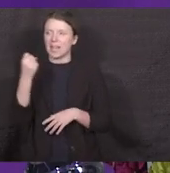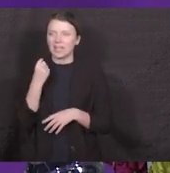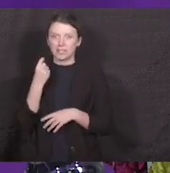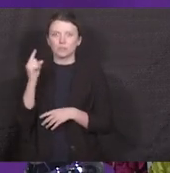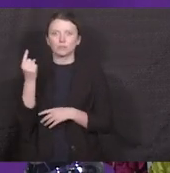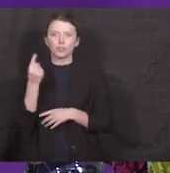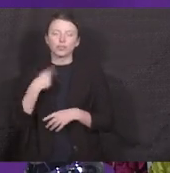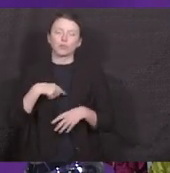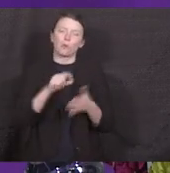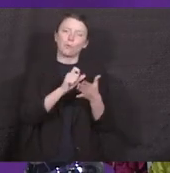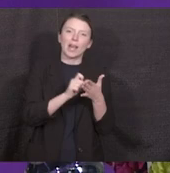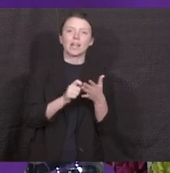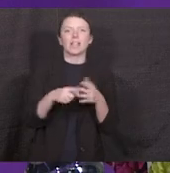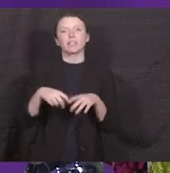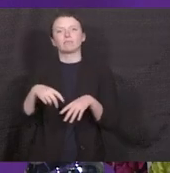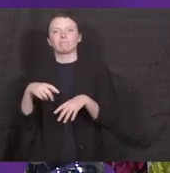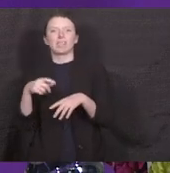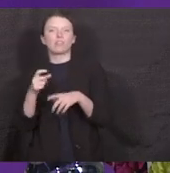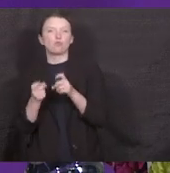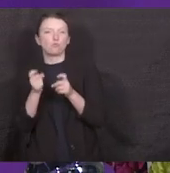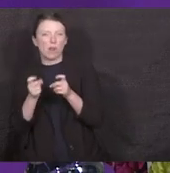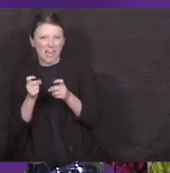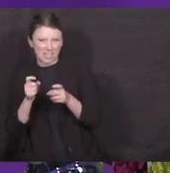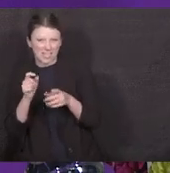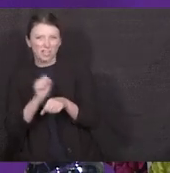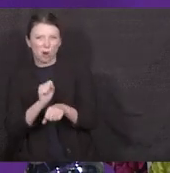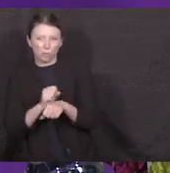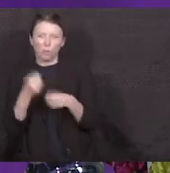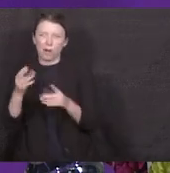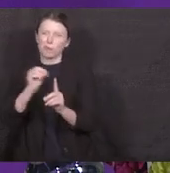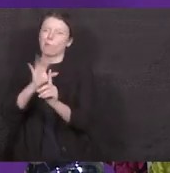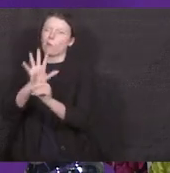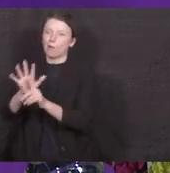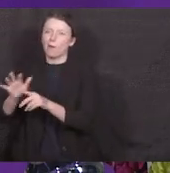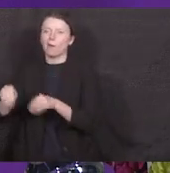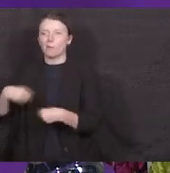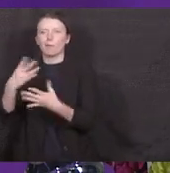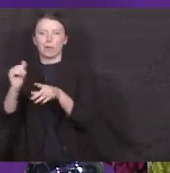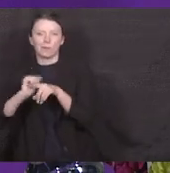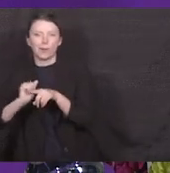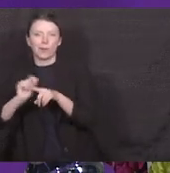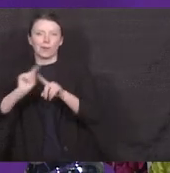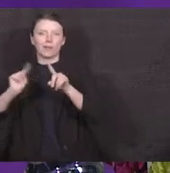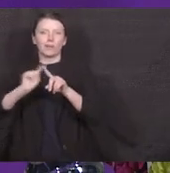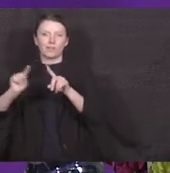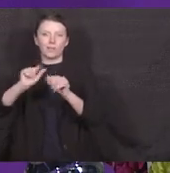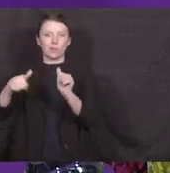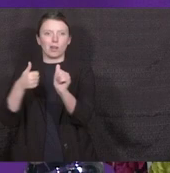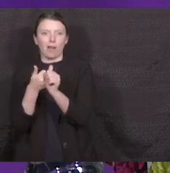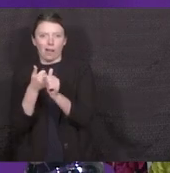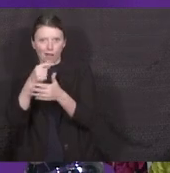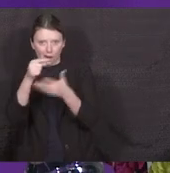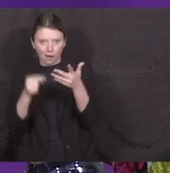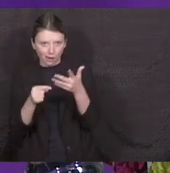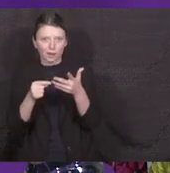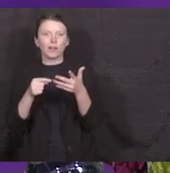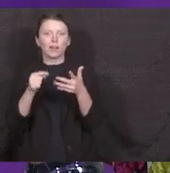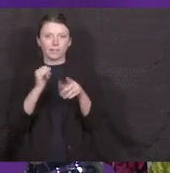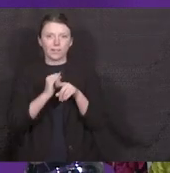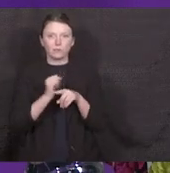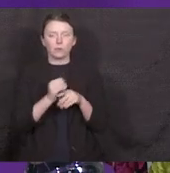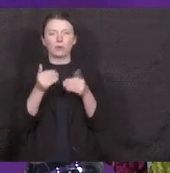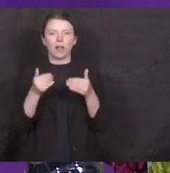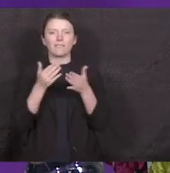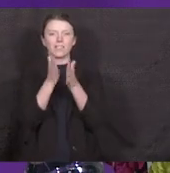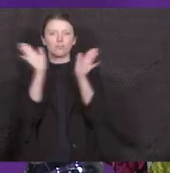writing and directing jobs. We try to respond by exposing them, giving them training in other aspects of the industry, and just making sure that they have a well-rounded career